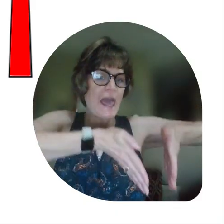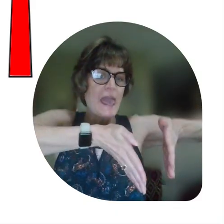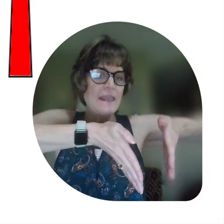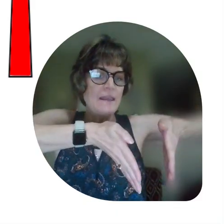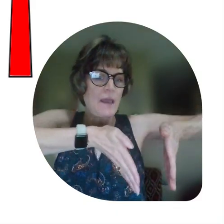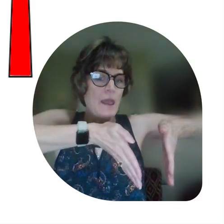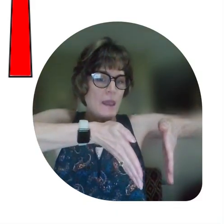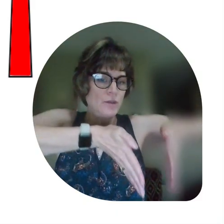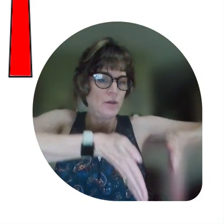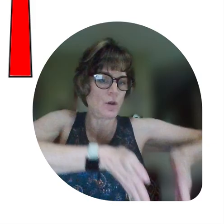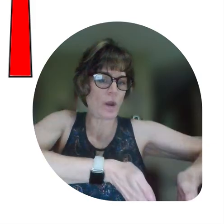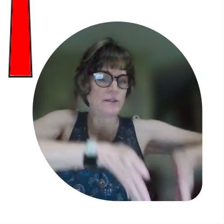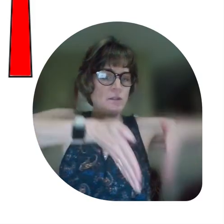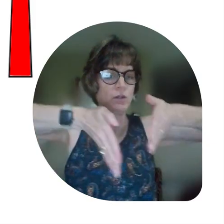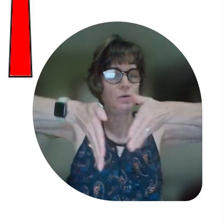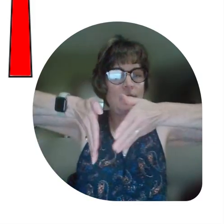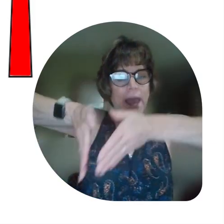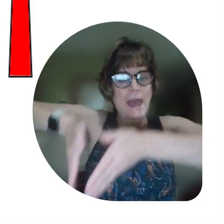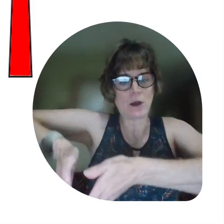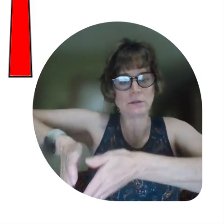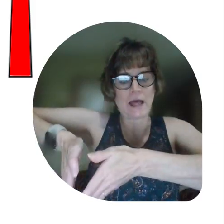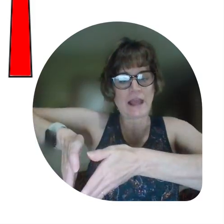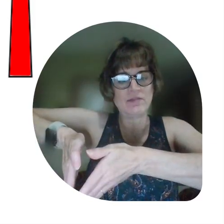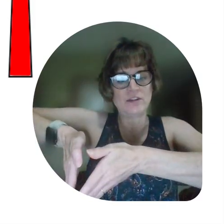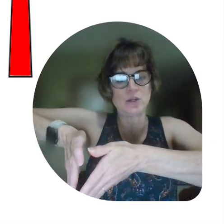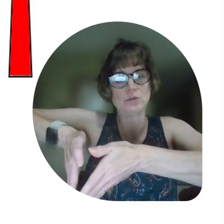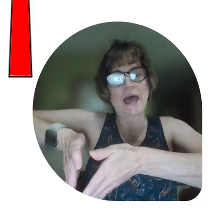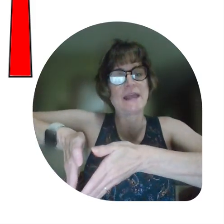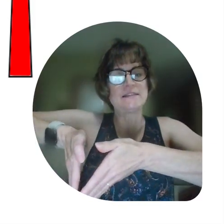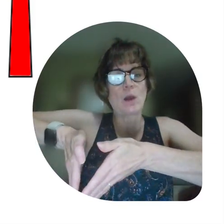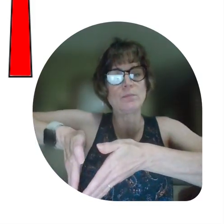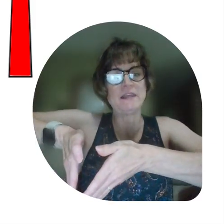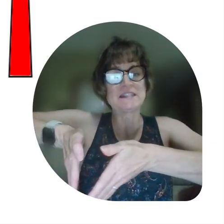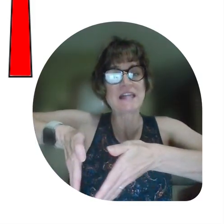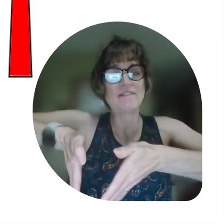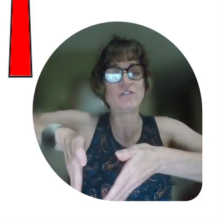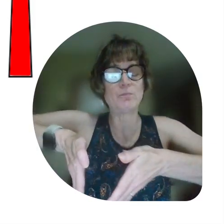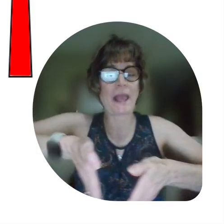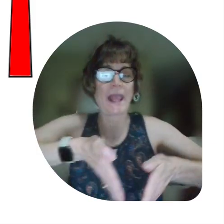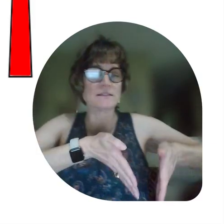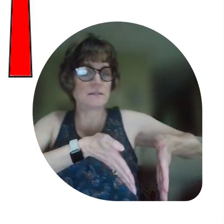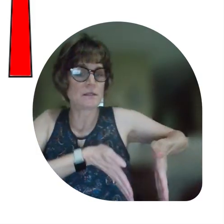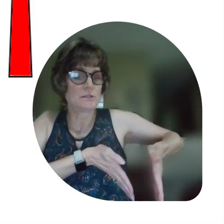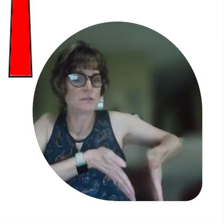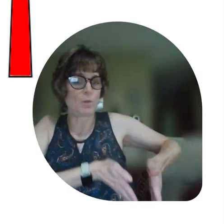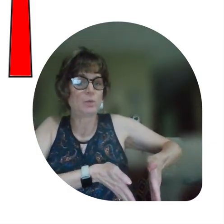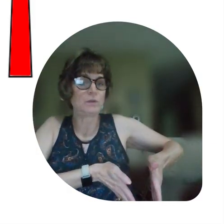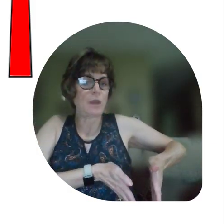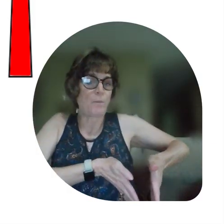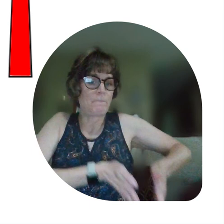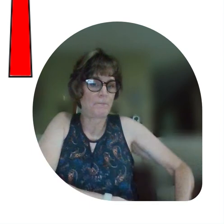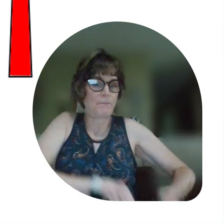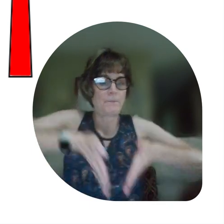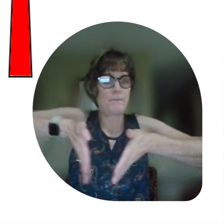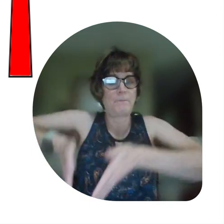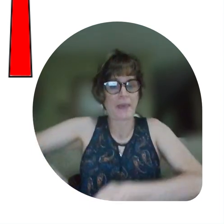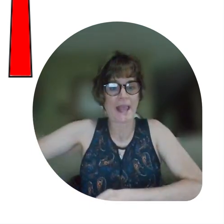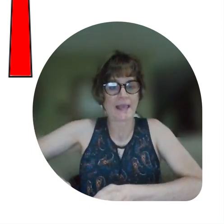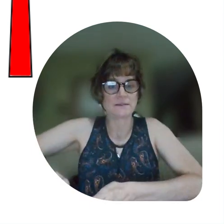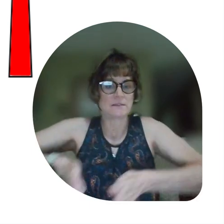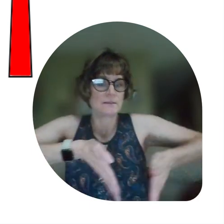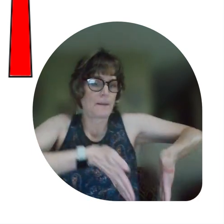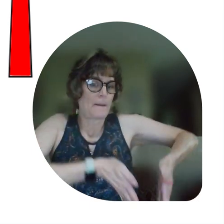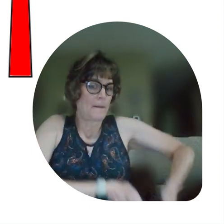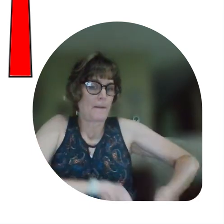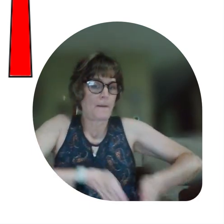your leg, you're going to outline the two legs. That would be the sign for pants. So we would go